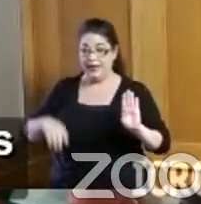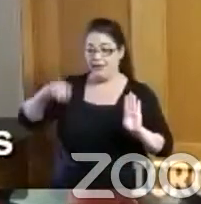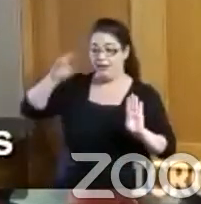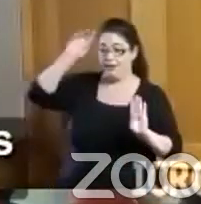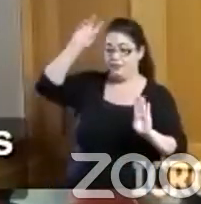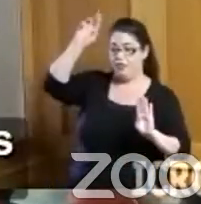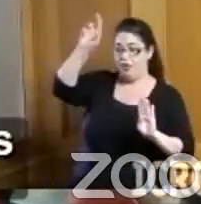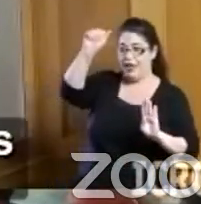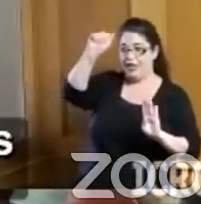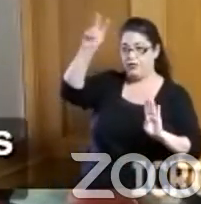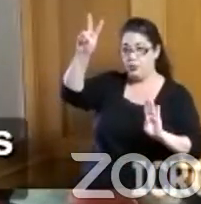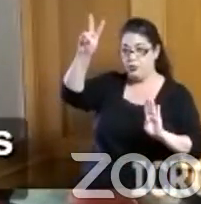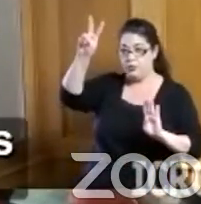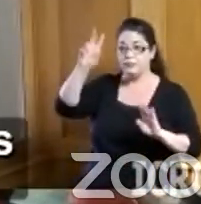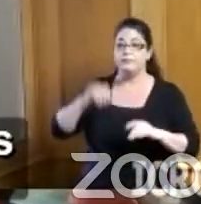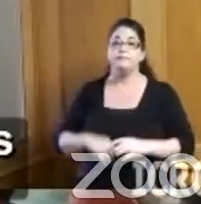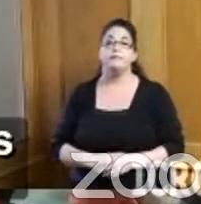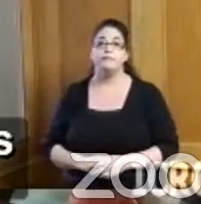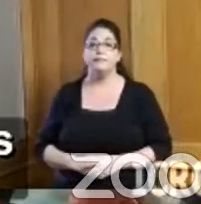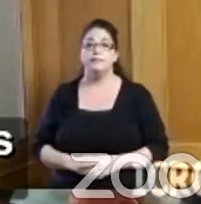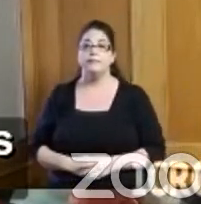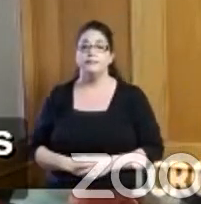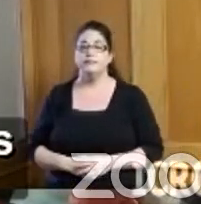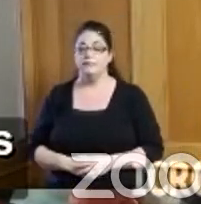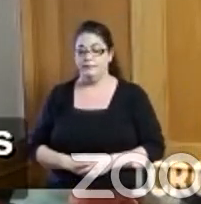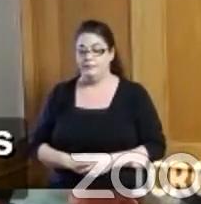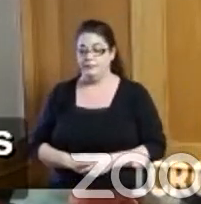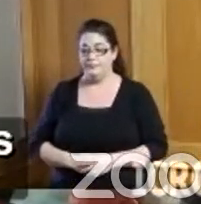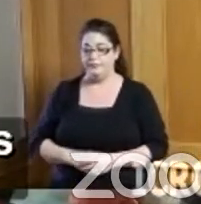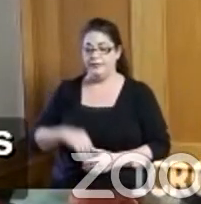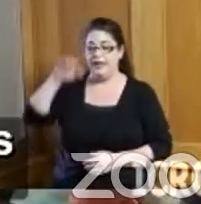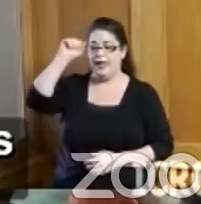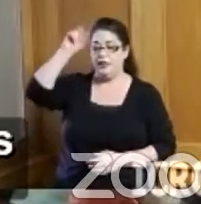residential districts. So if this...